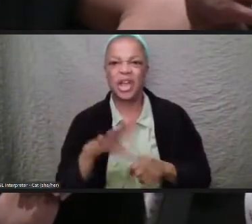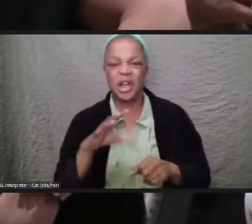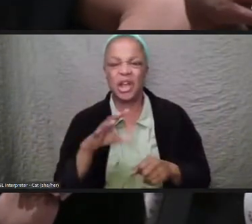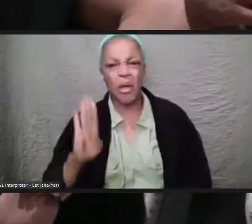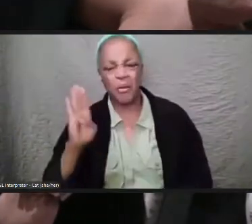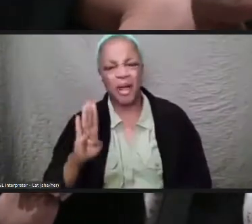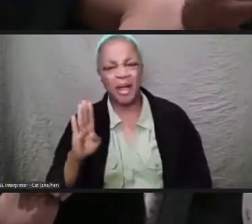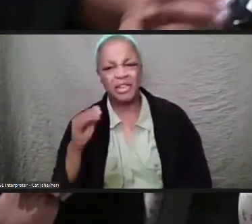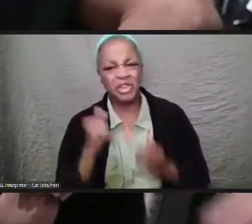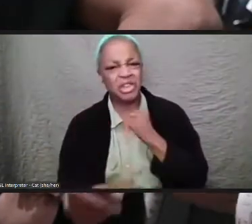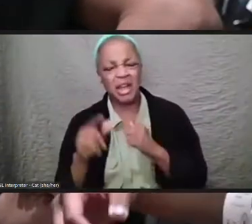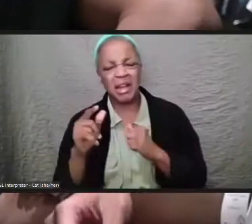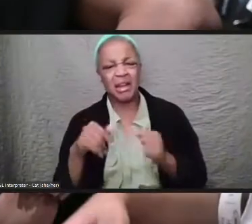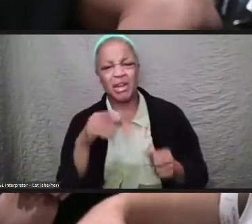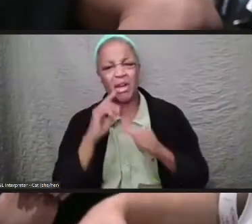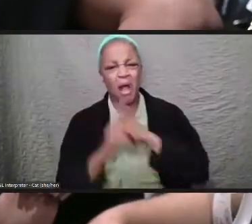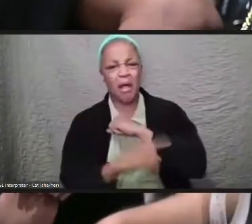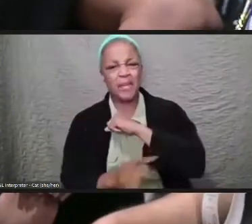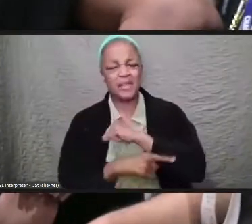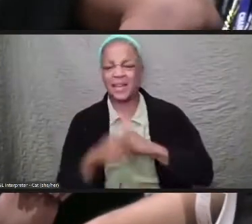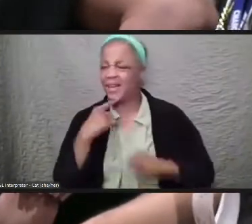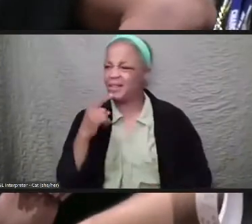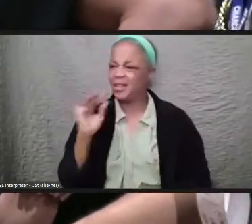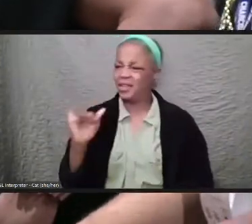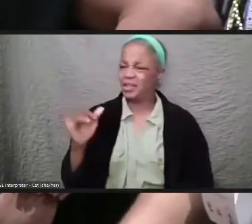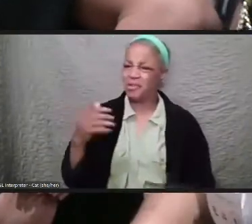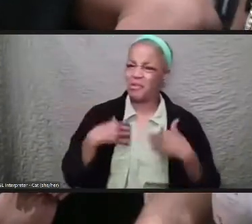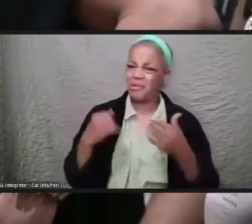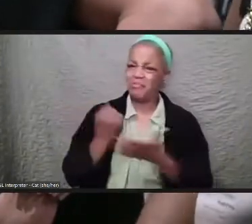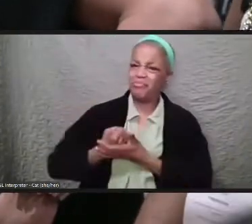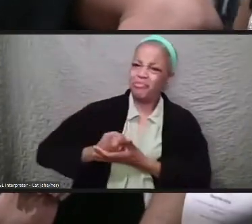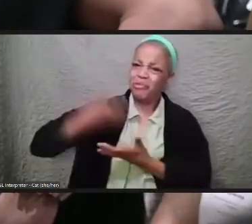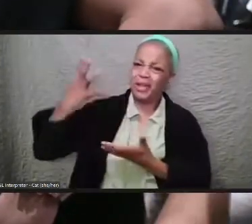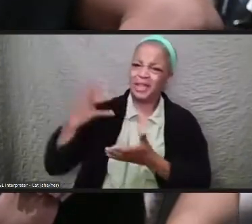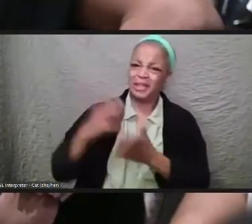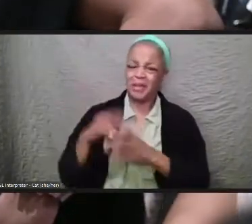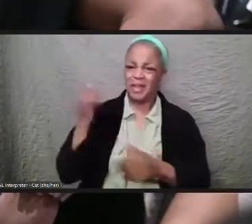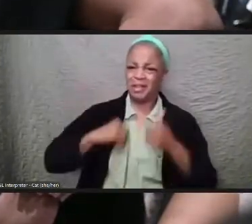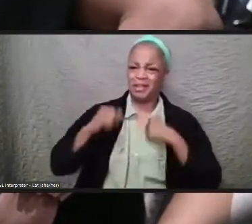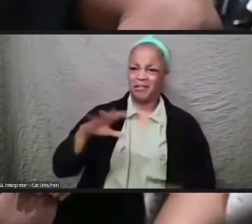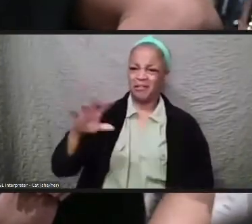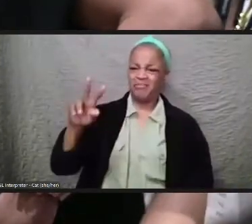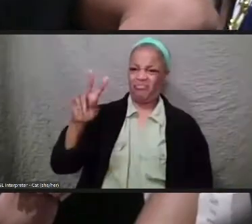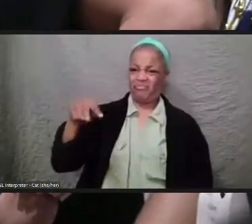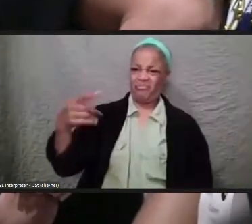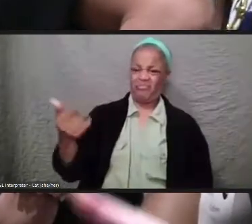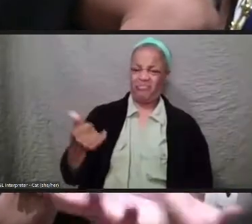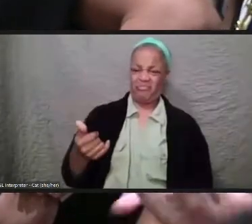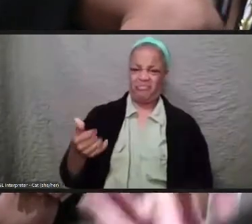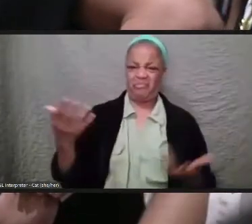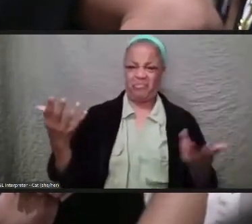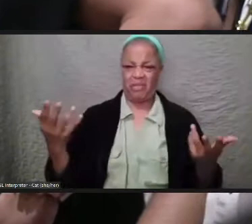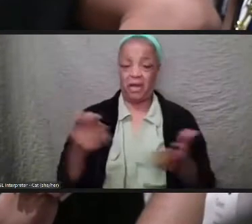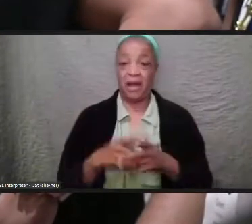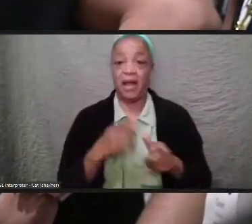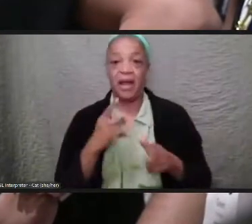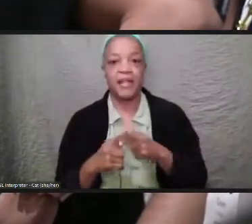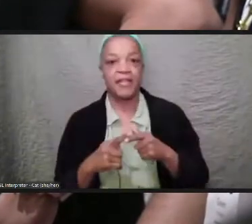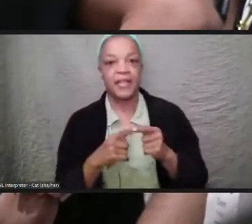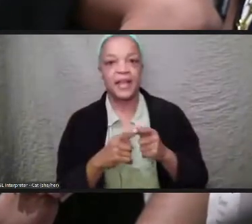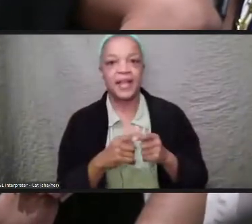it's, I'm like, how do you have all that money and it looks like that? But then I can go and see something in this